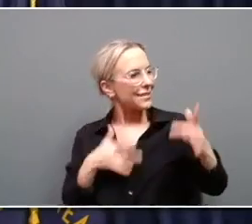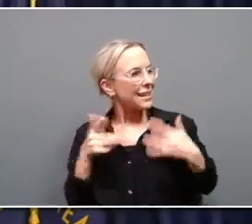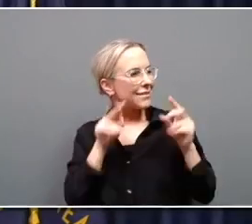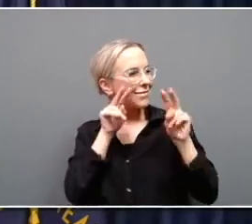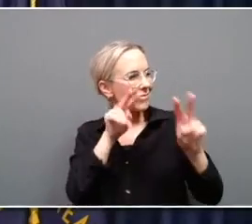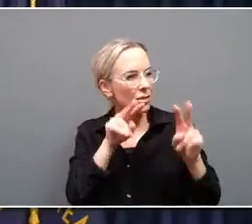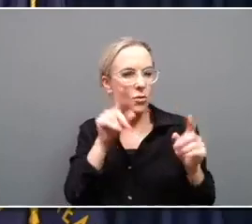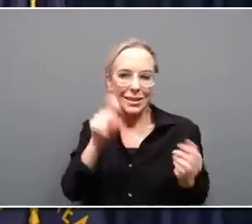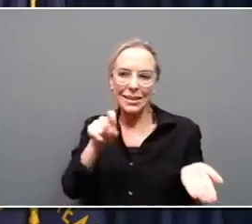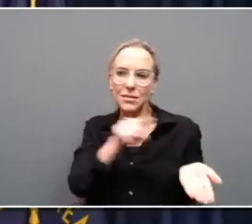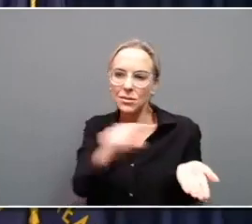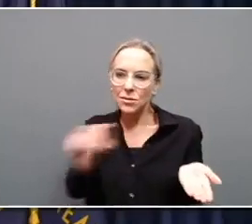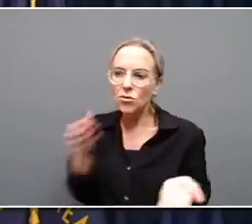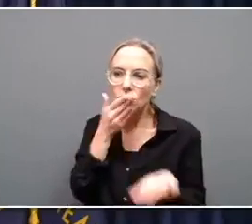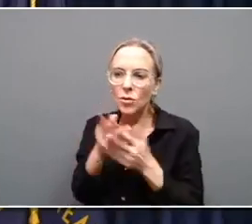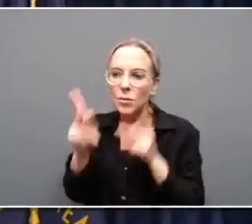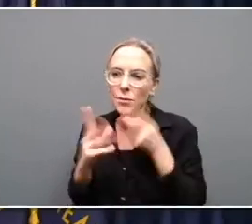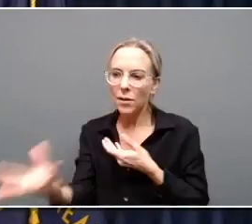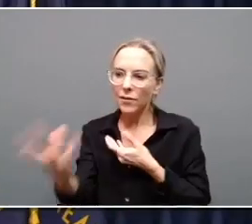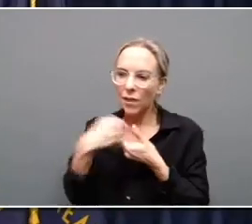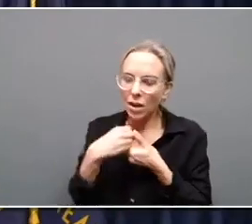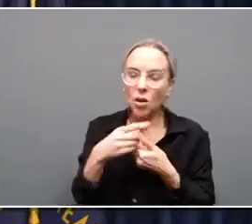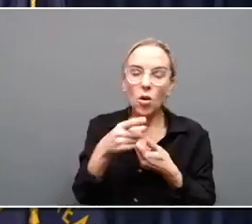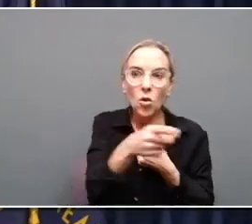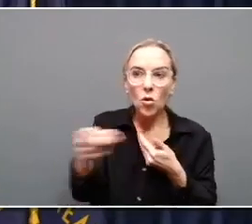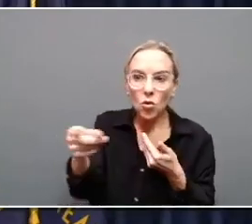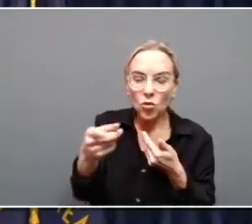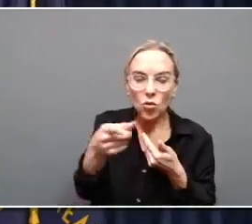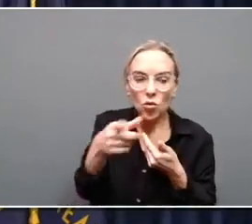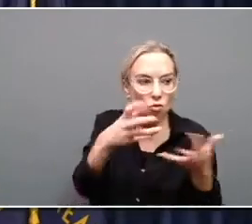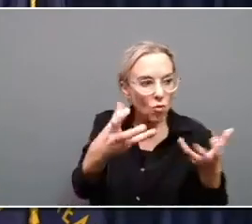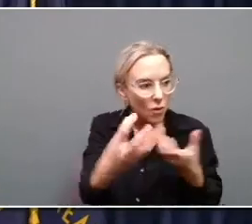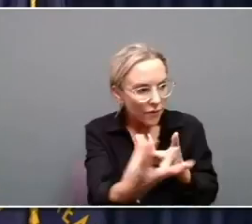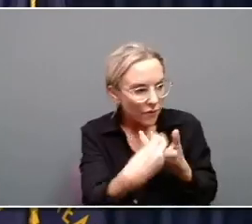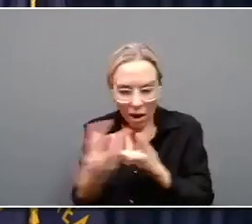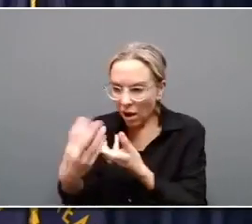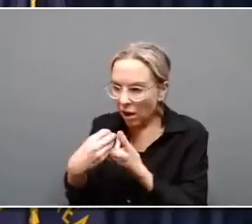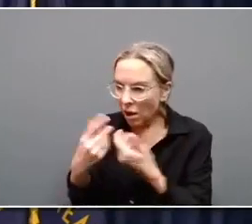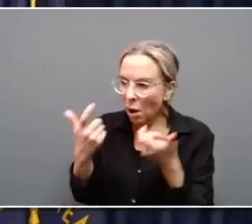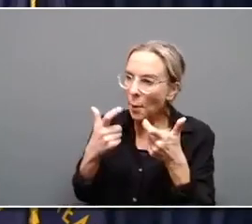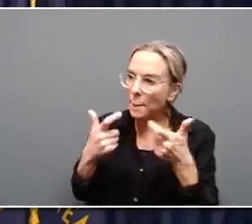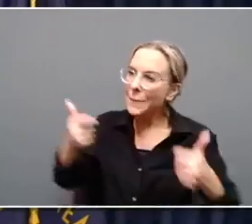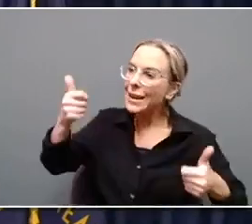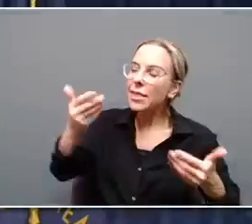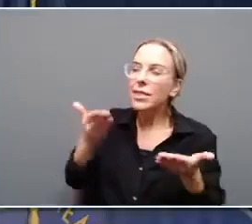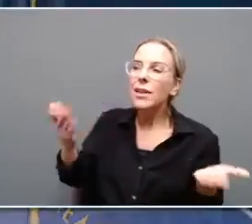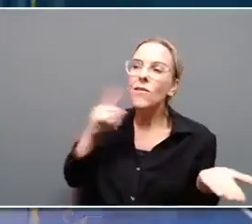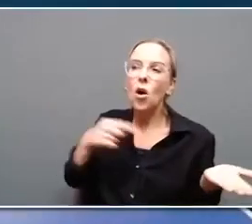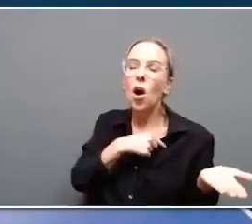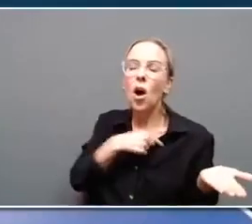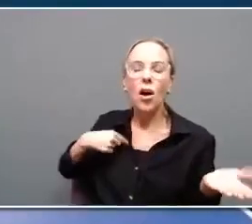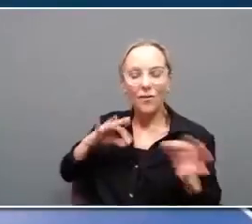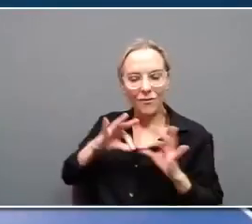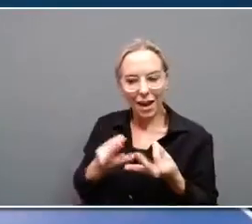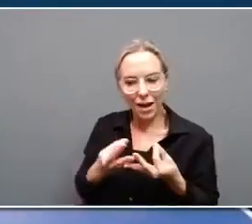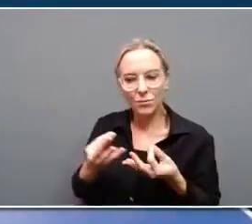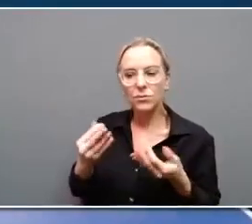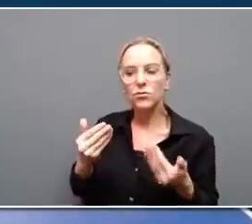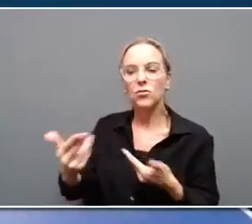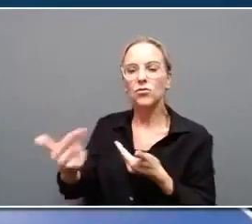that. So today I'm inviting those who want to help Team Kentucky get more big things done for our families to visit